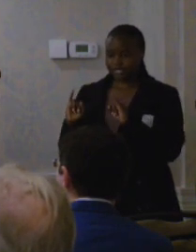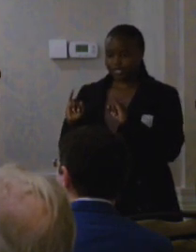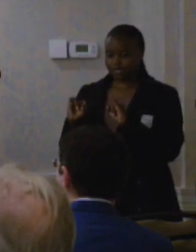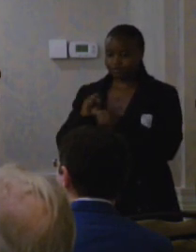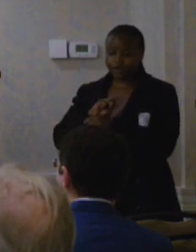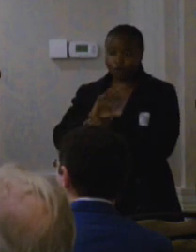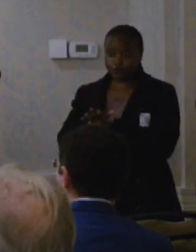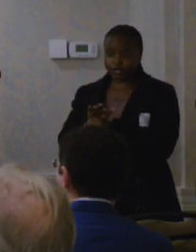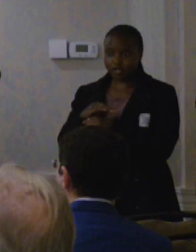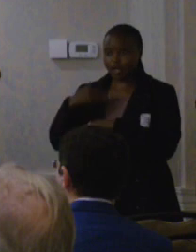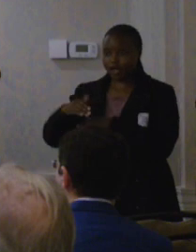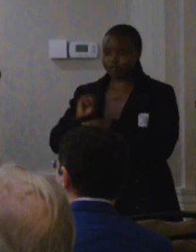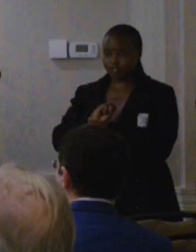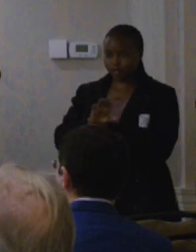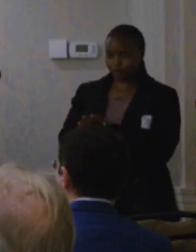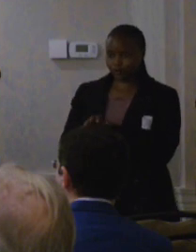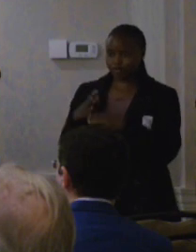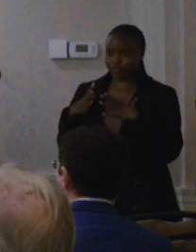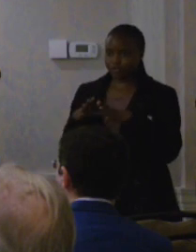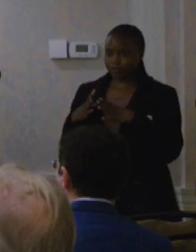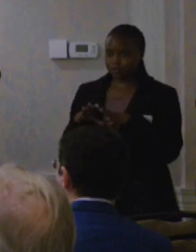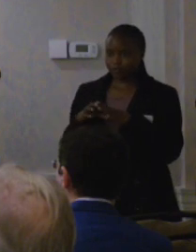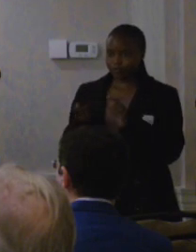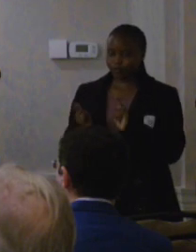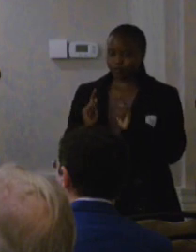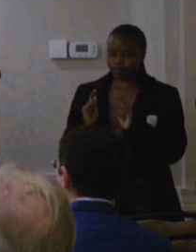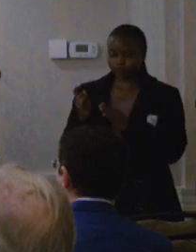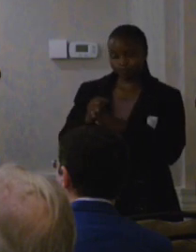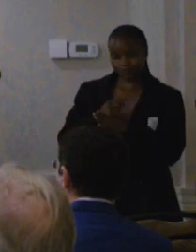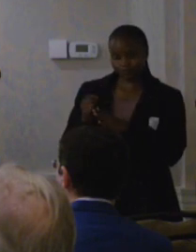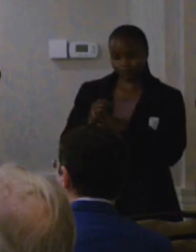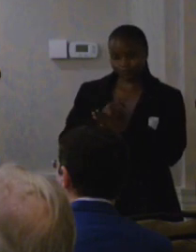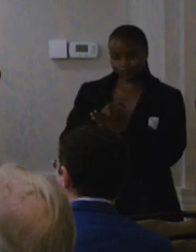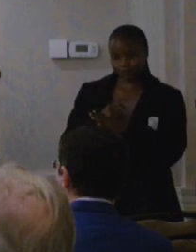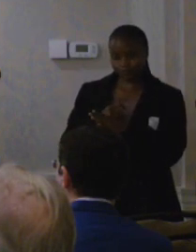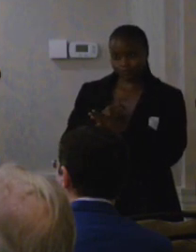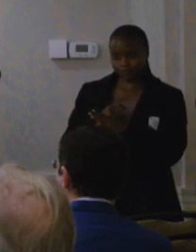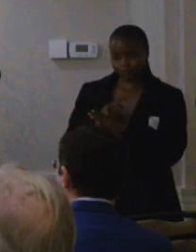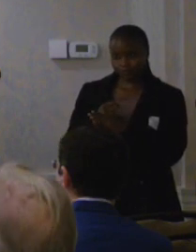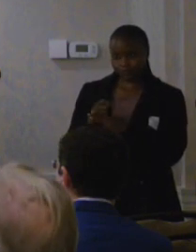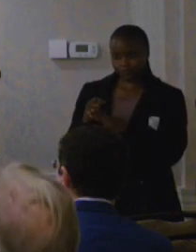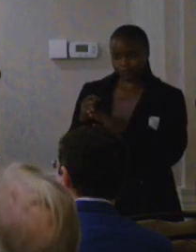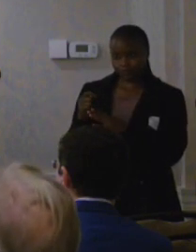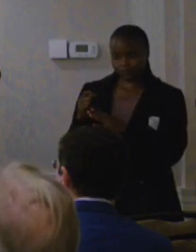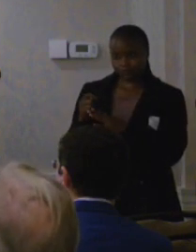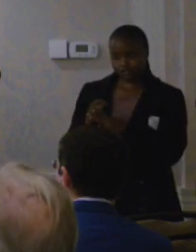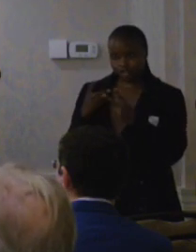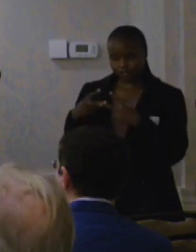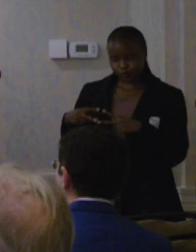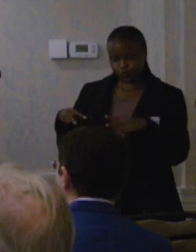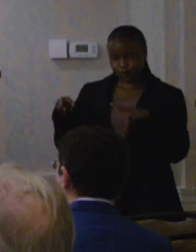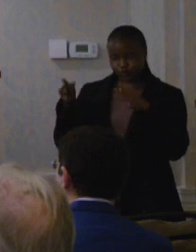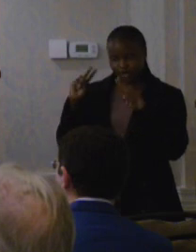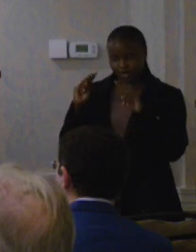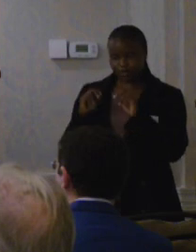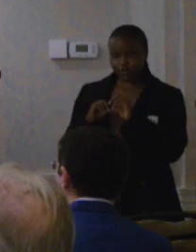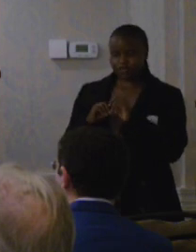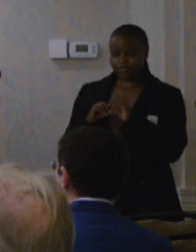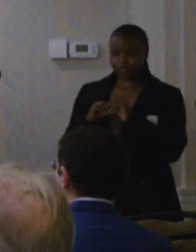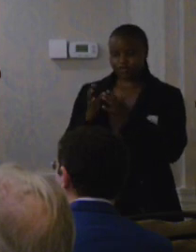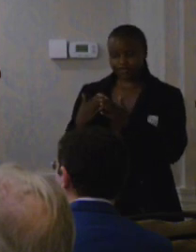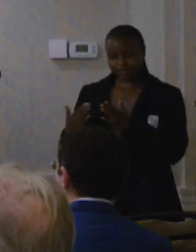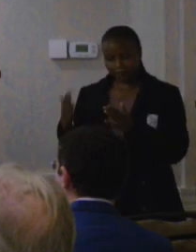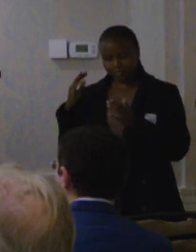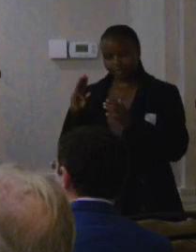back, seems to be that the people tend to value the in-person modality over